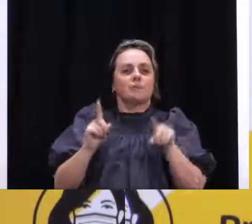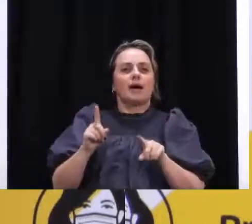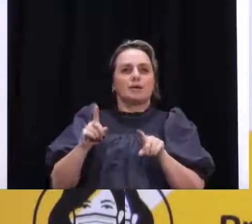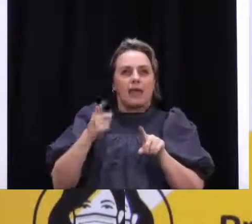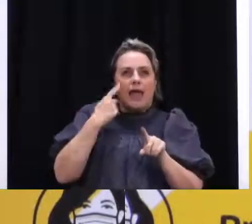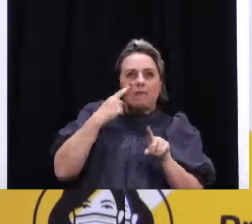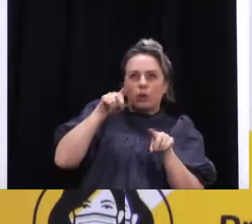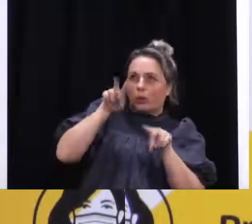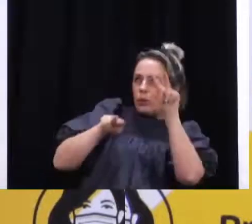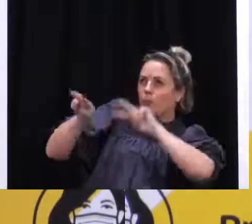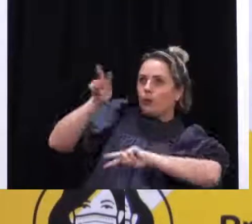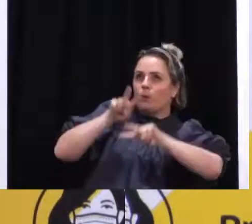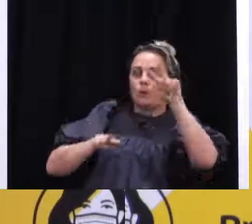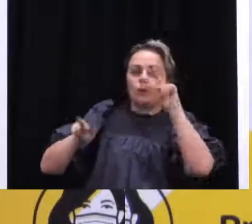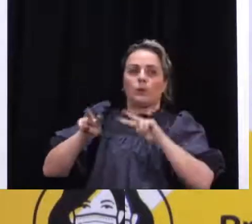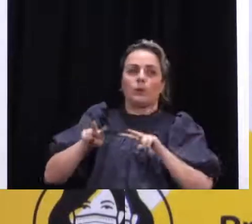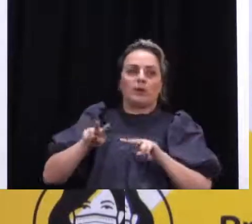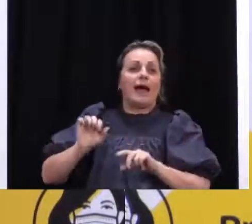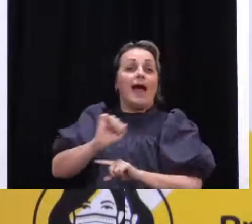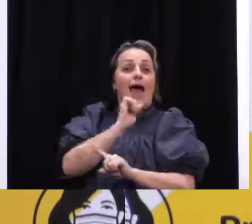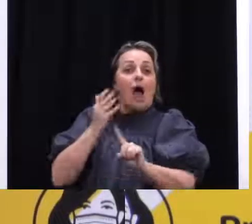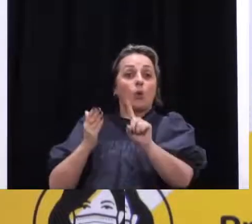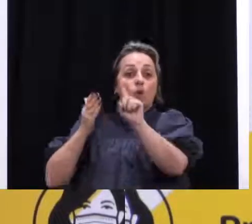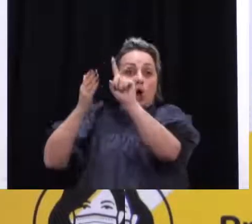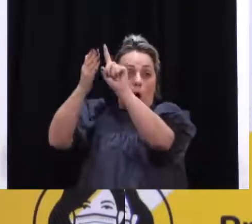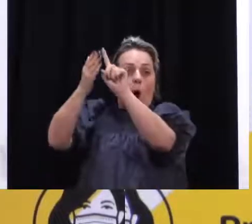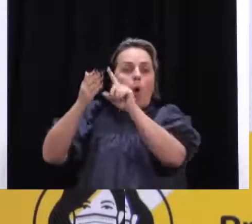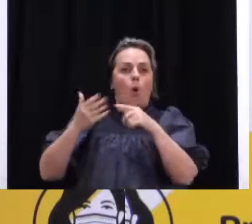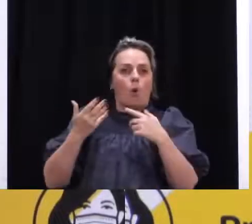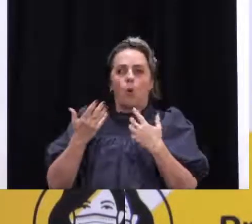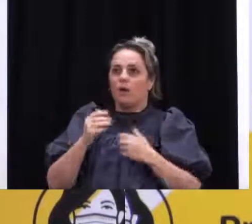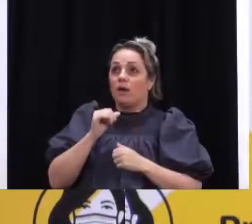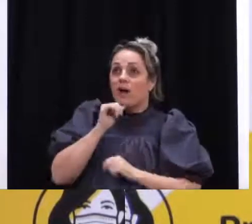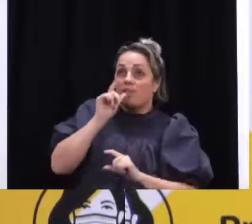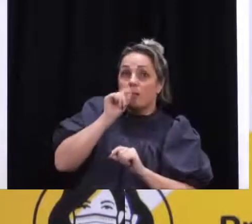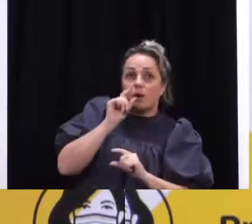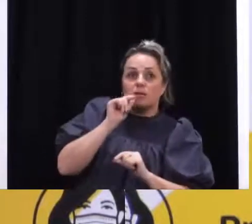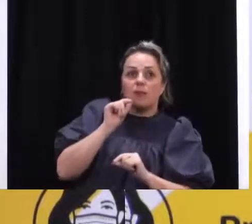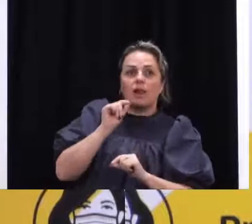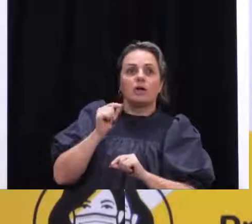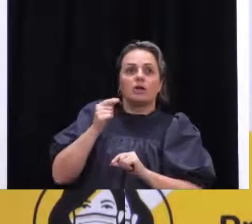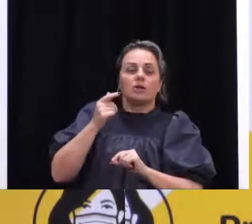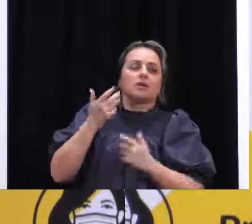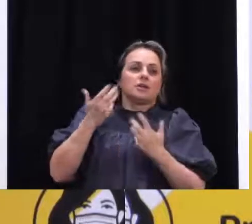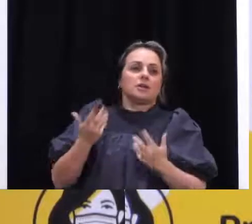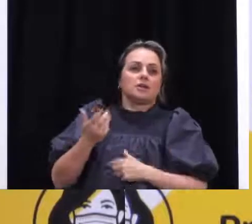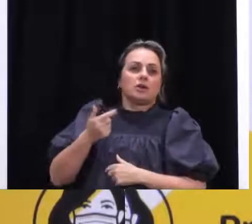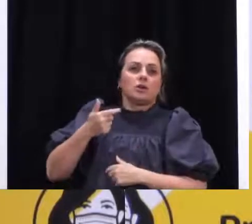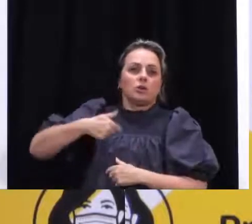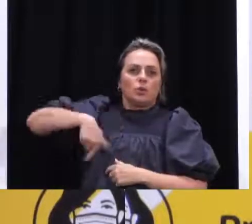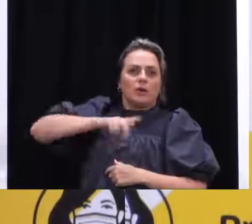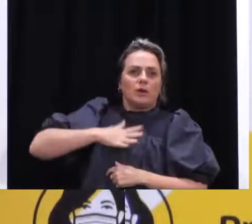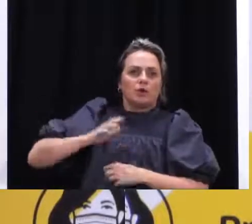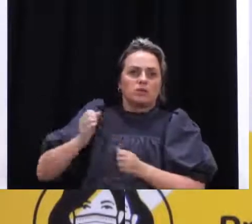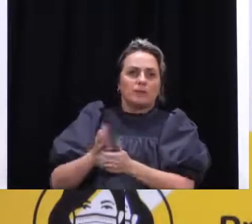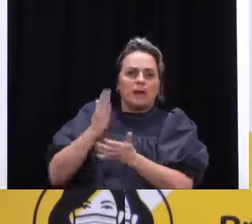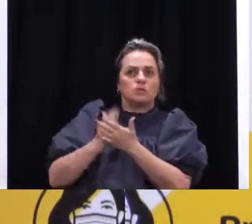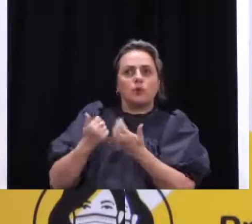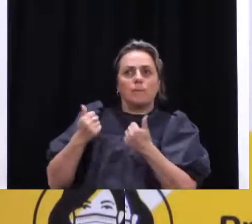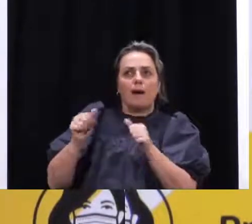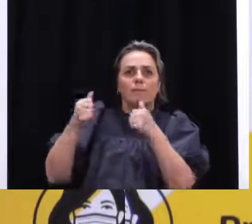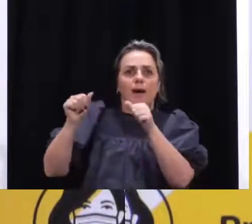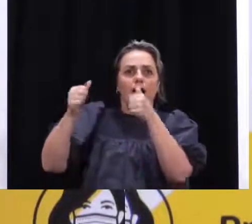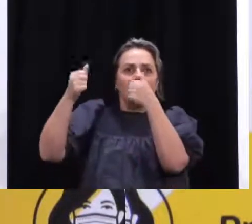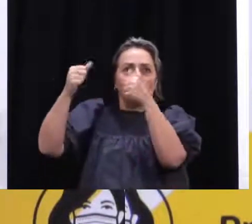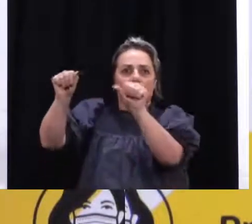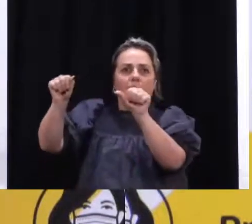through. The goal is, as much as we can, where we can, to provide negative pressure within a room, which means air doesn't flow out of the room and into the corridors,